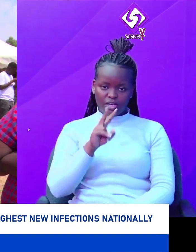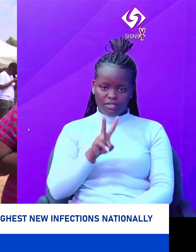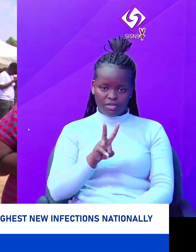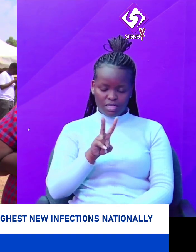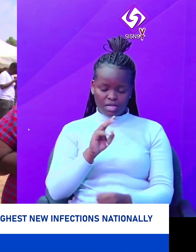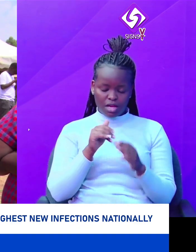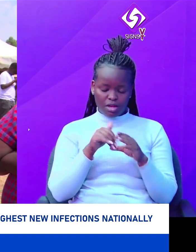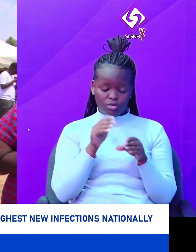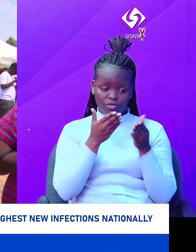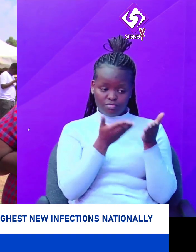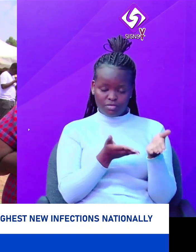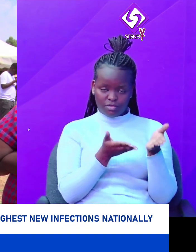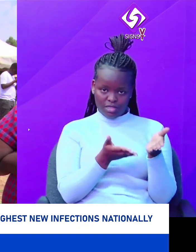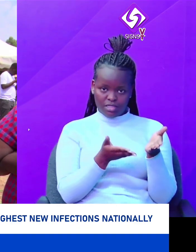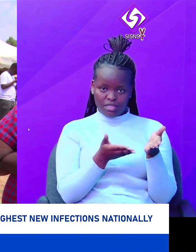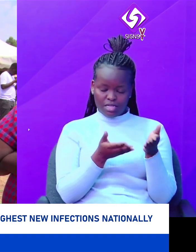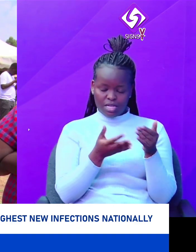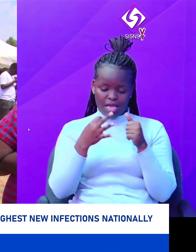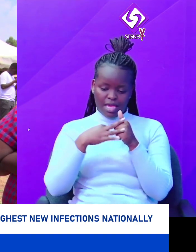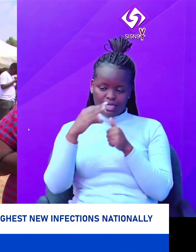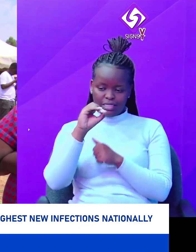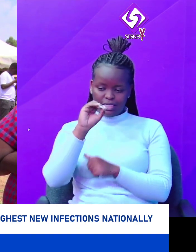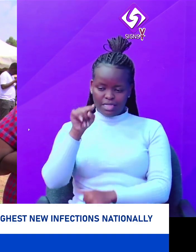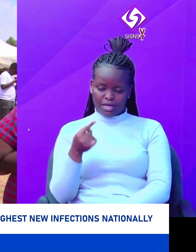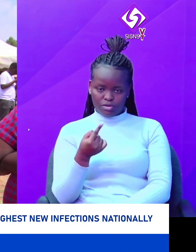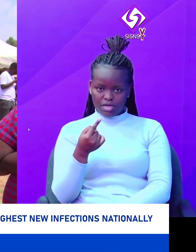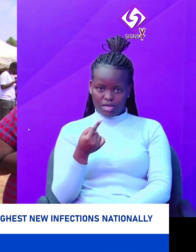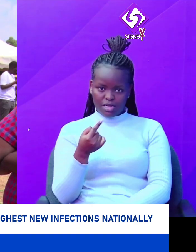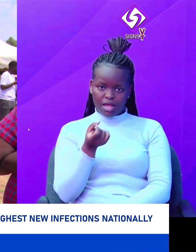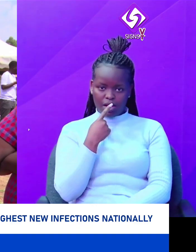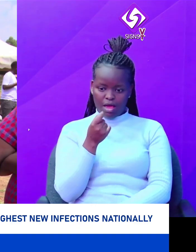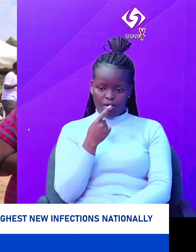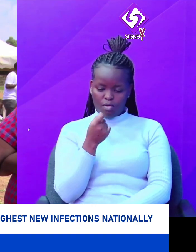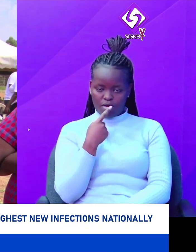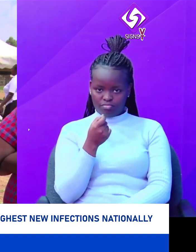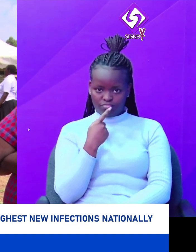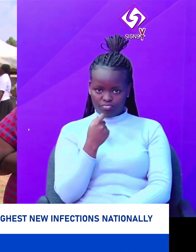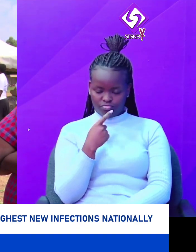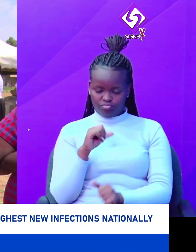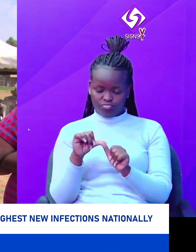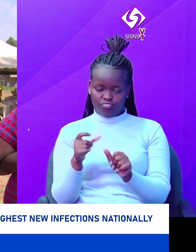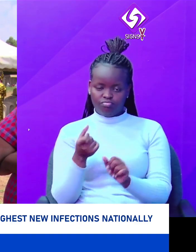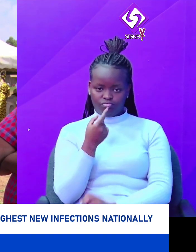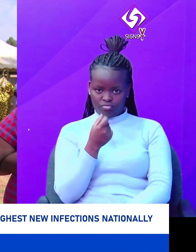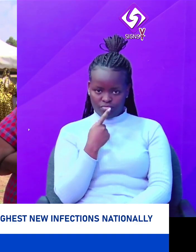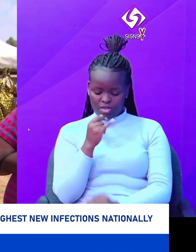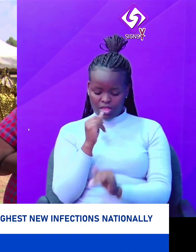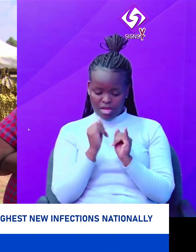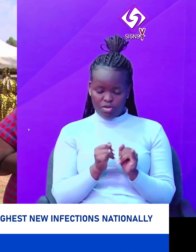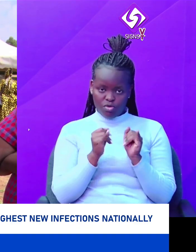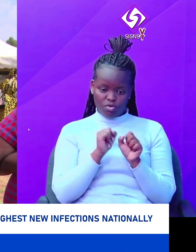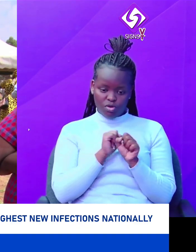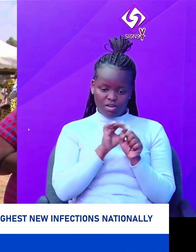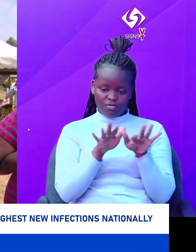these, around 80,000 are on treatment. the new infection as